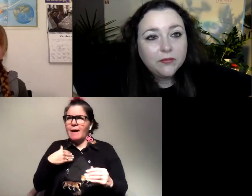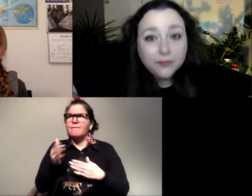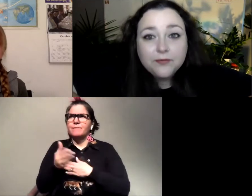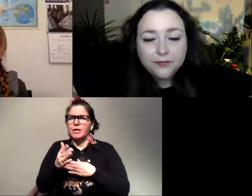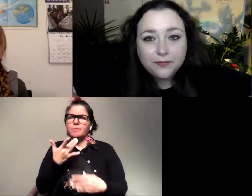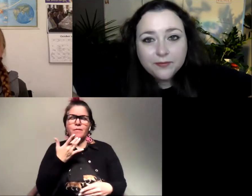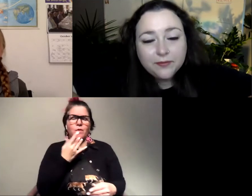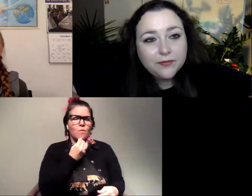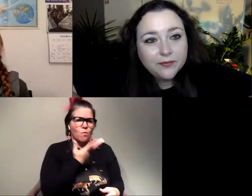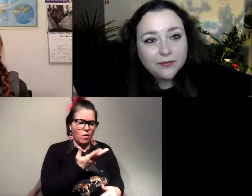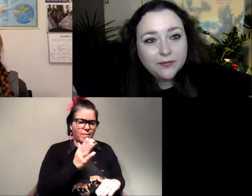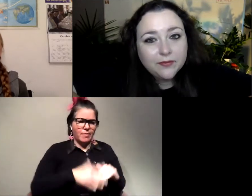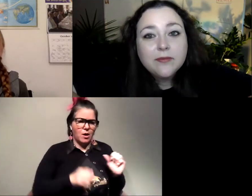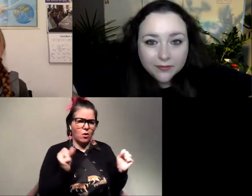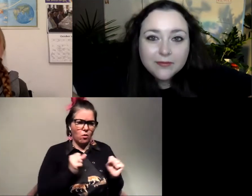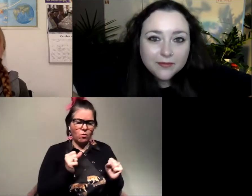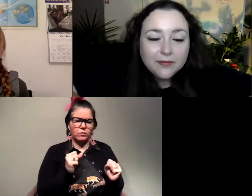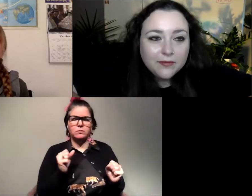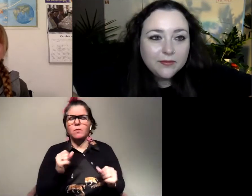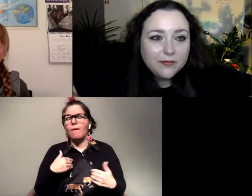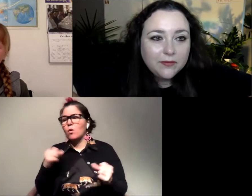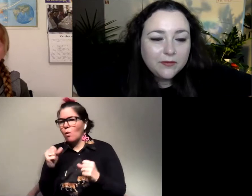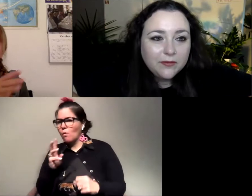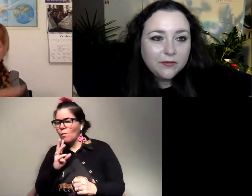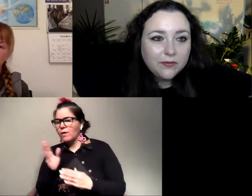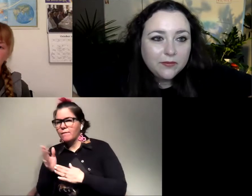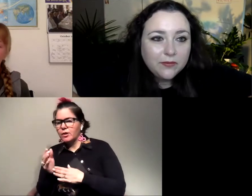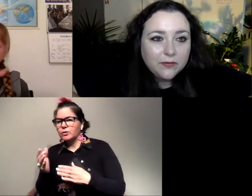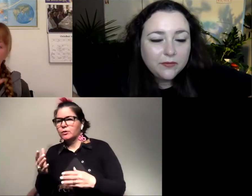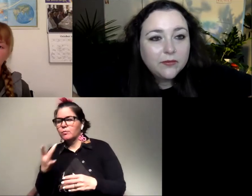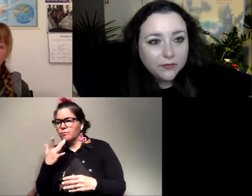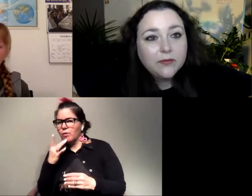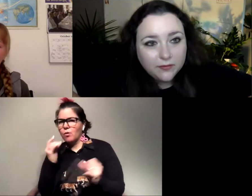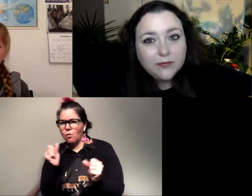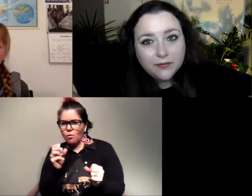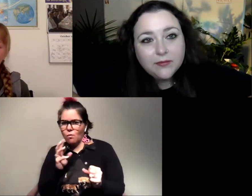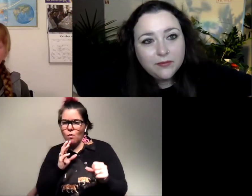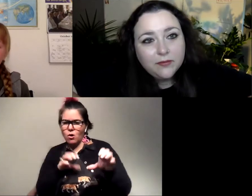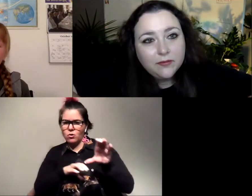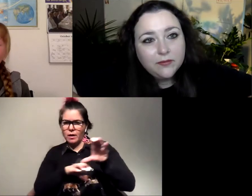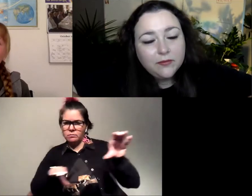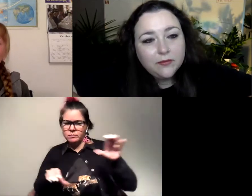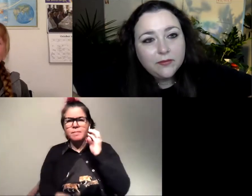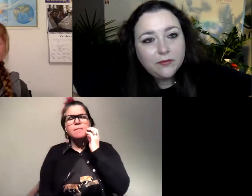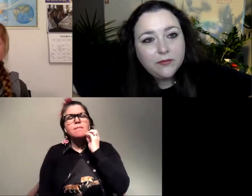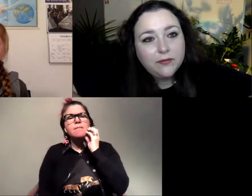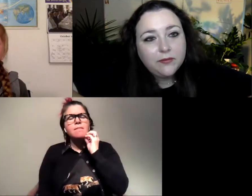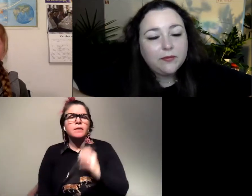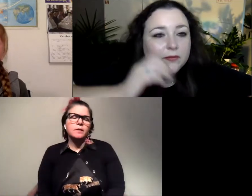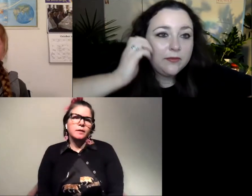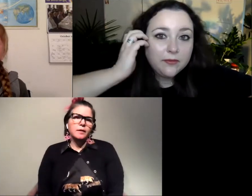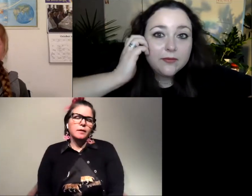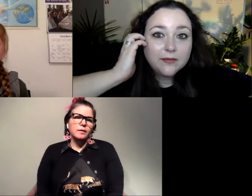temperatures versus cold temperatures. So they're cold water fish that are going to want to always be in the colder water.